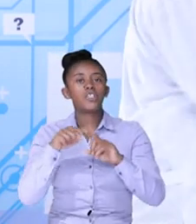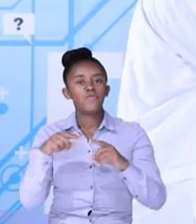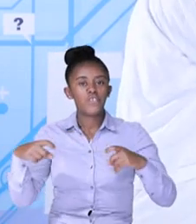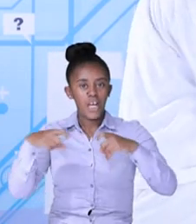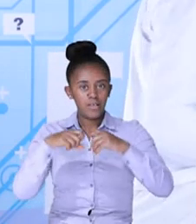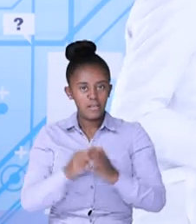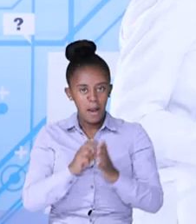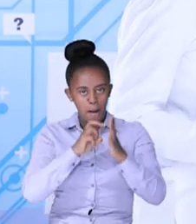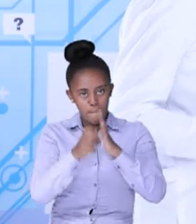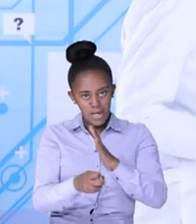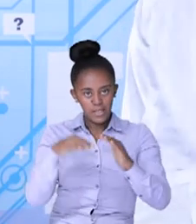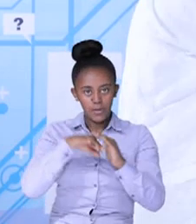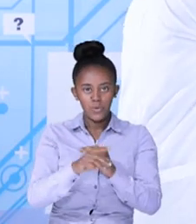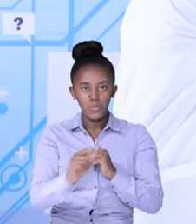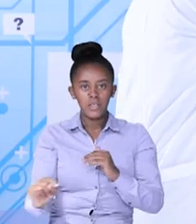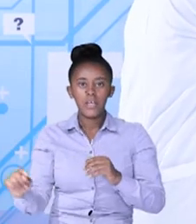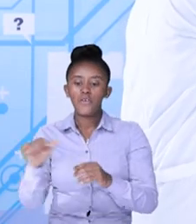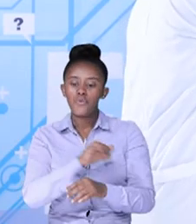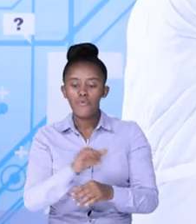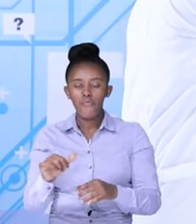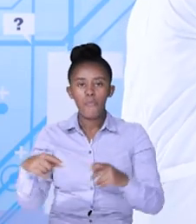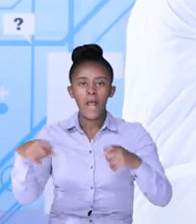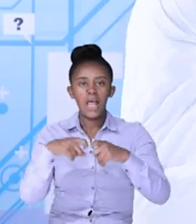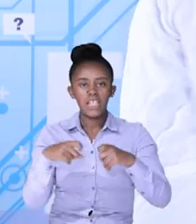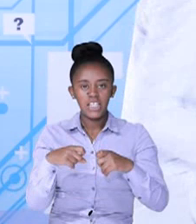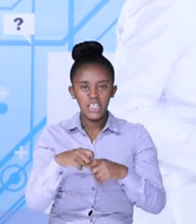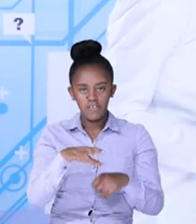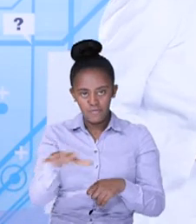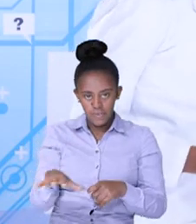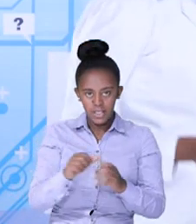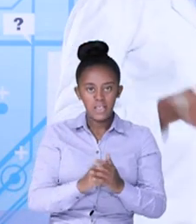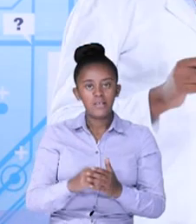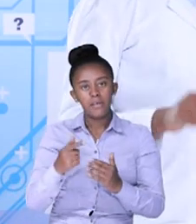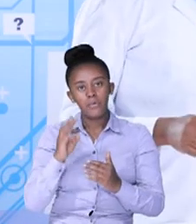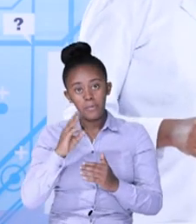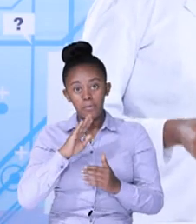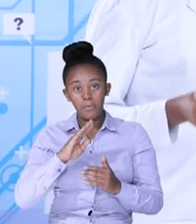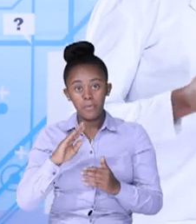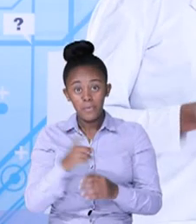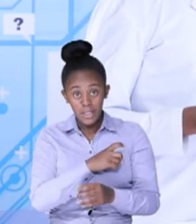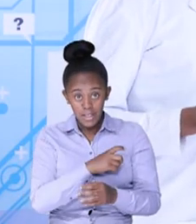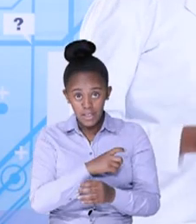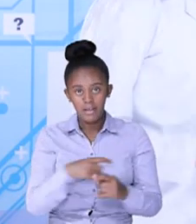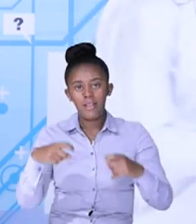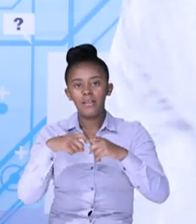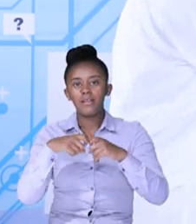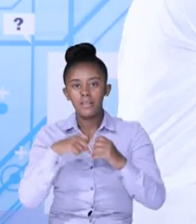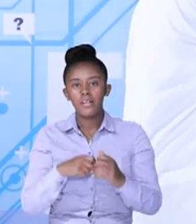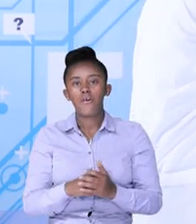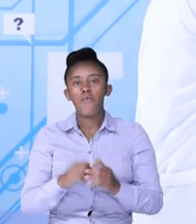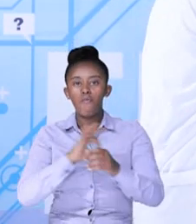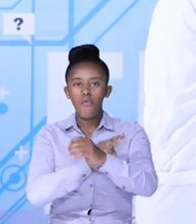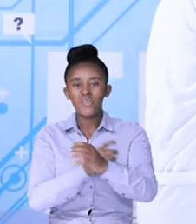immersed into this uniform electric field E, there will be electric force exerted on the